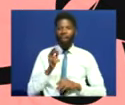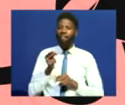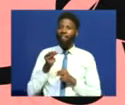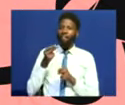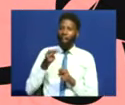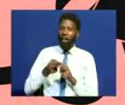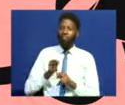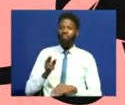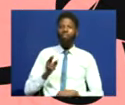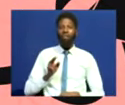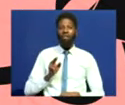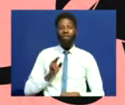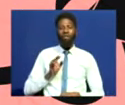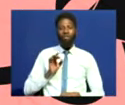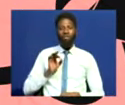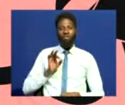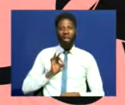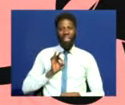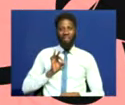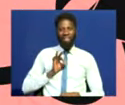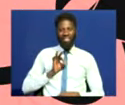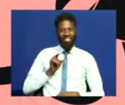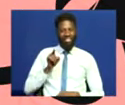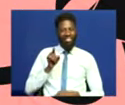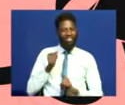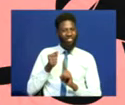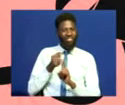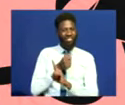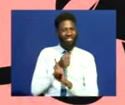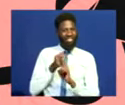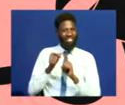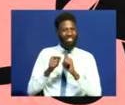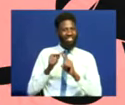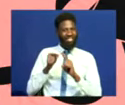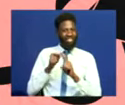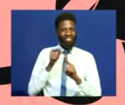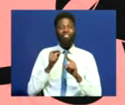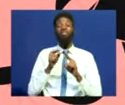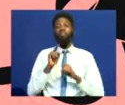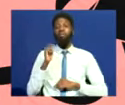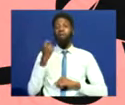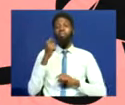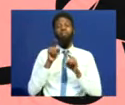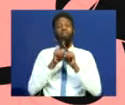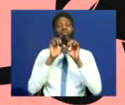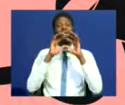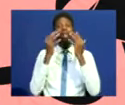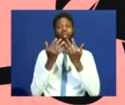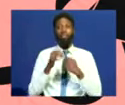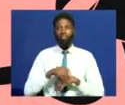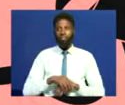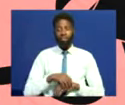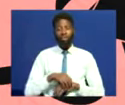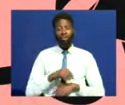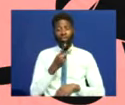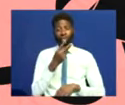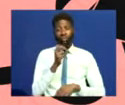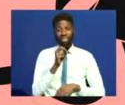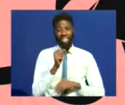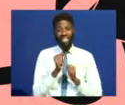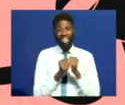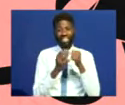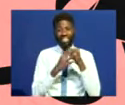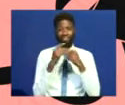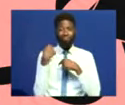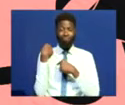to not just the country, but to the extensive part of the globe. Now, since 2019, at least 85 women have been